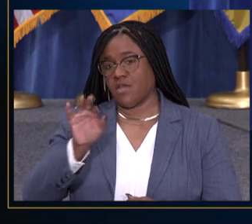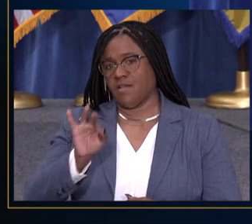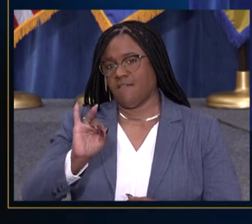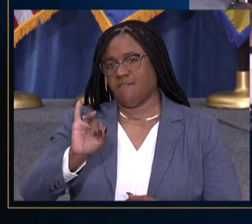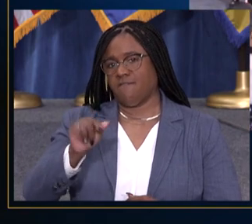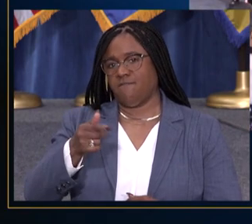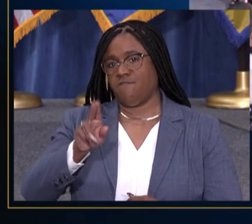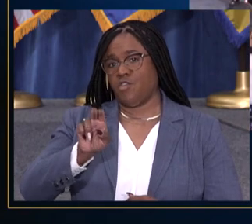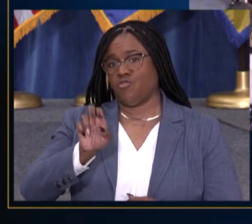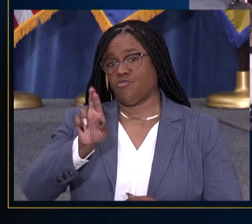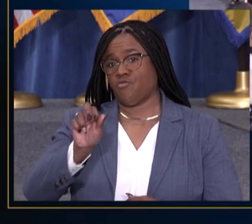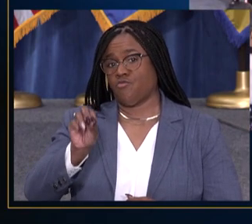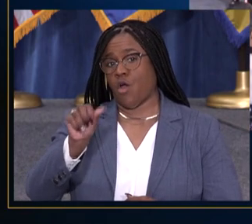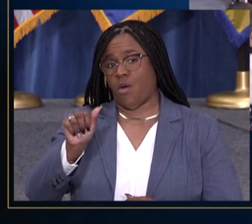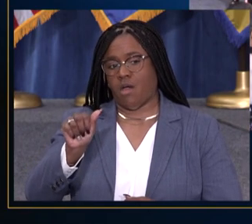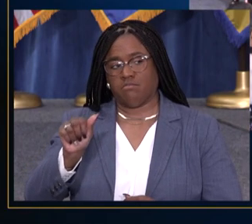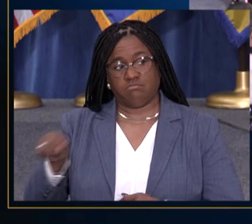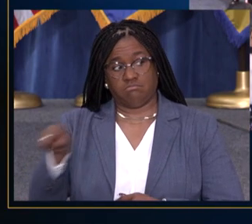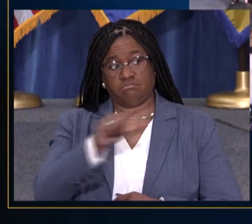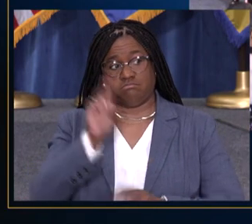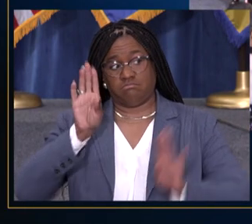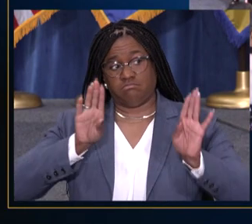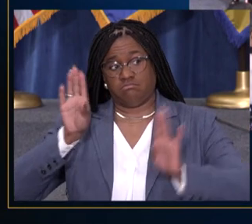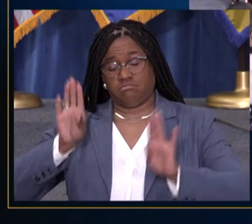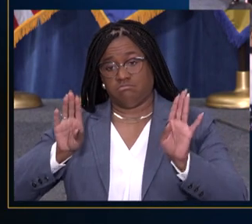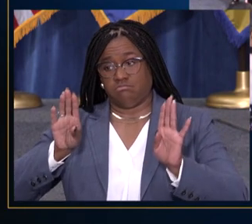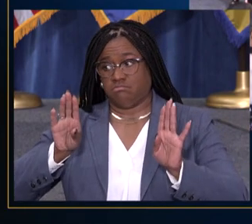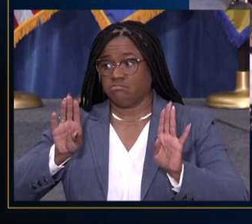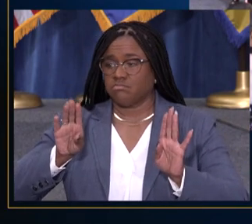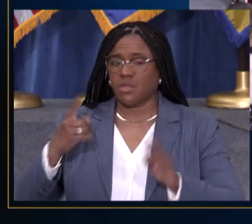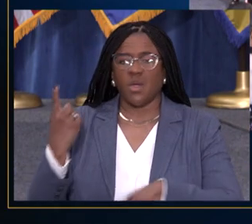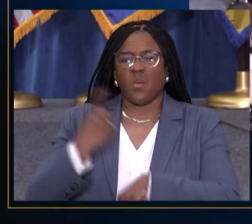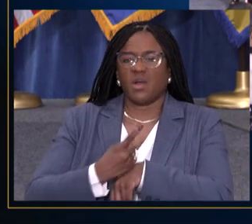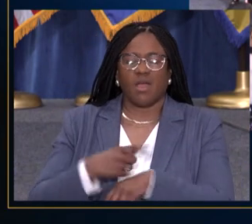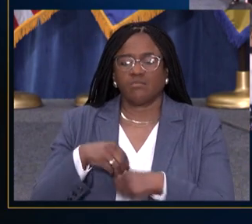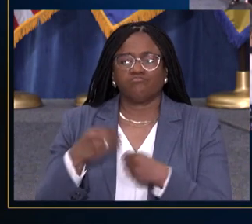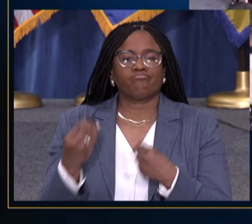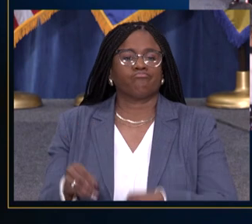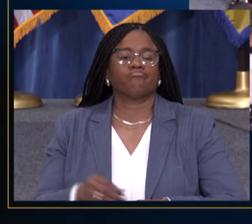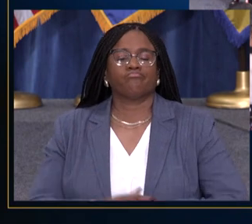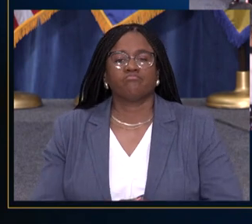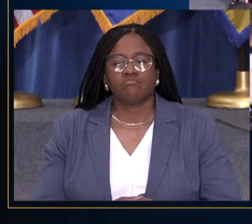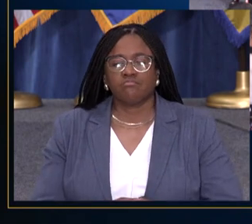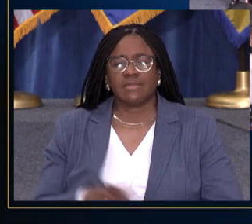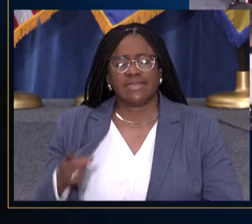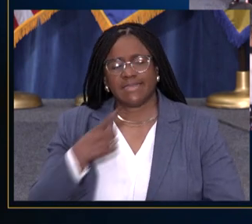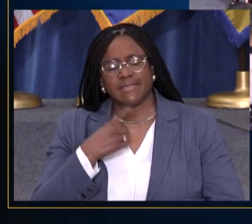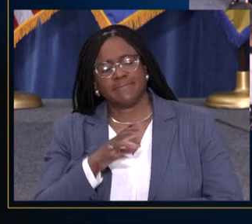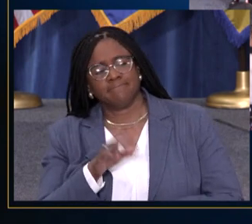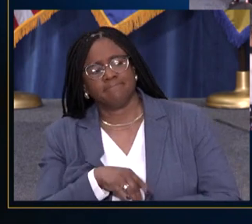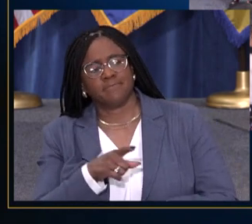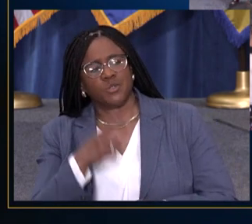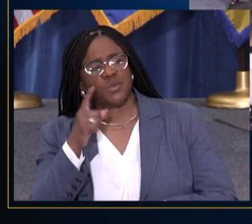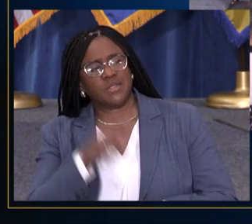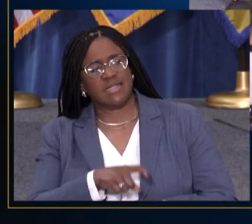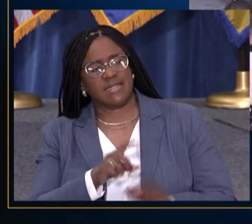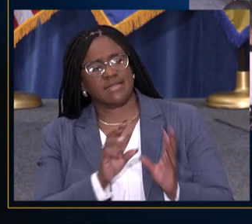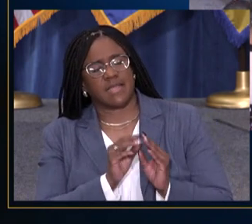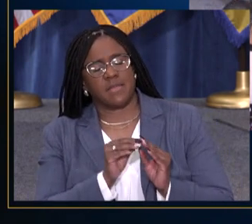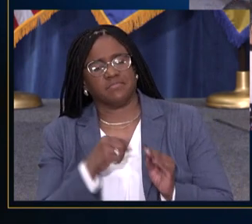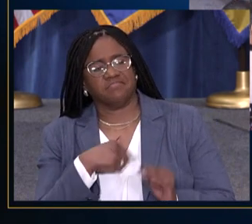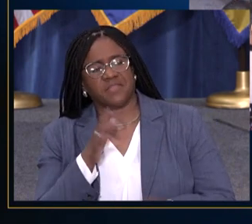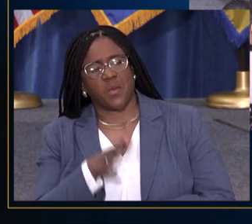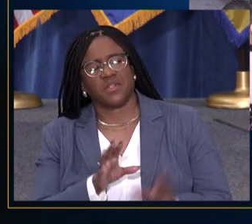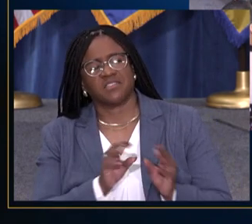show of hands. This is one day we were in the office and he said, you know what,